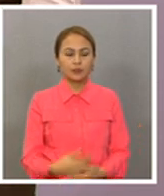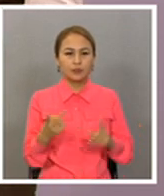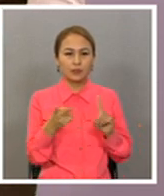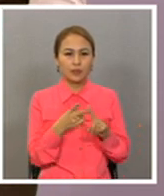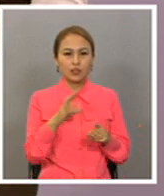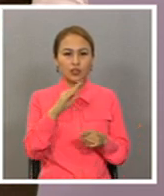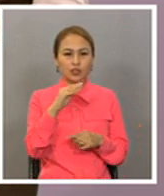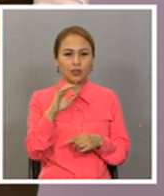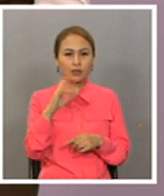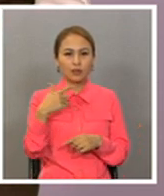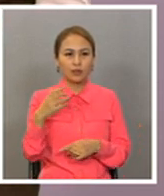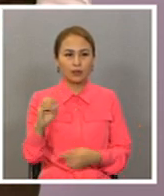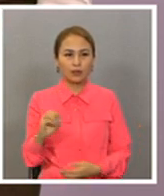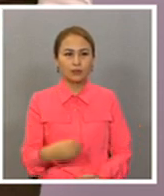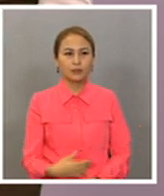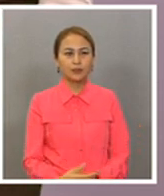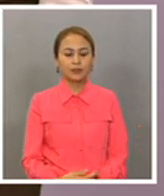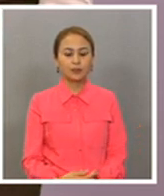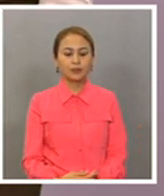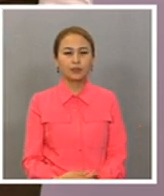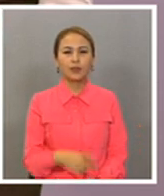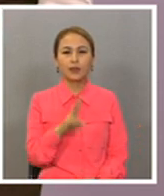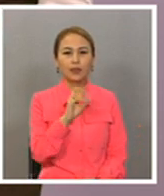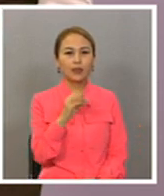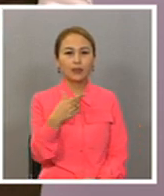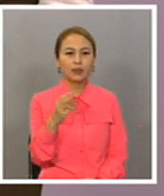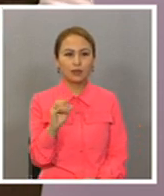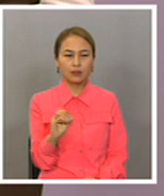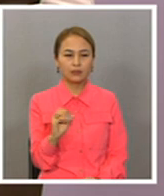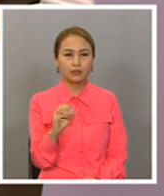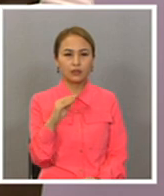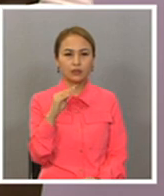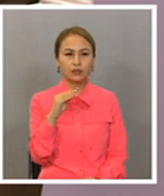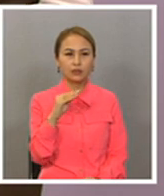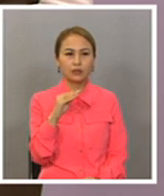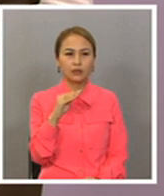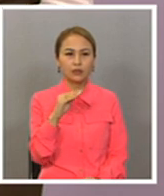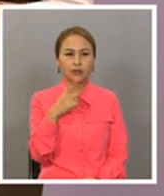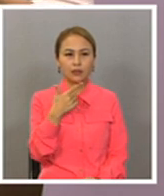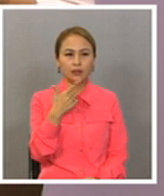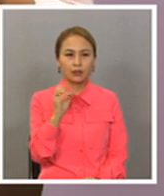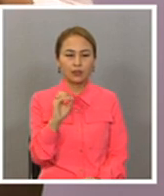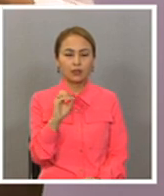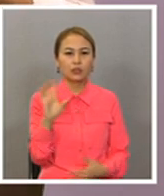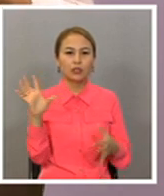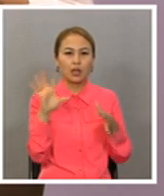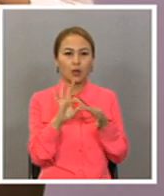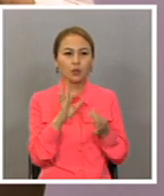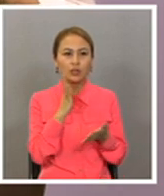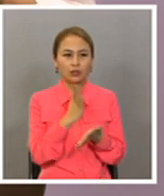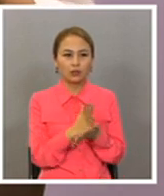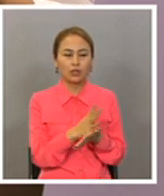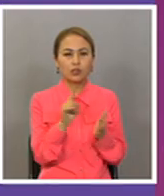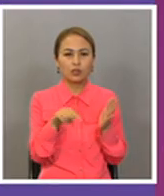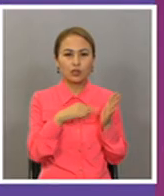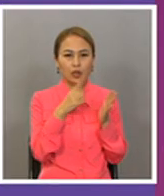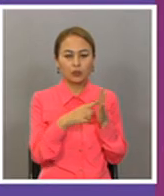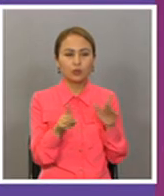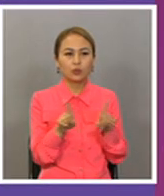jerge nege? Ge degen jalğau jalğanda sırağı da